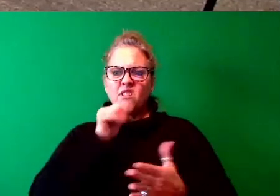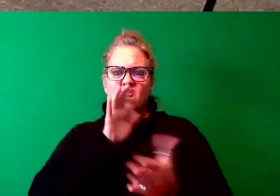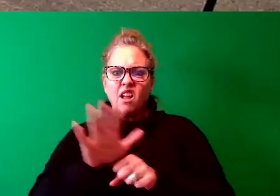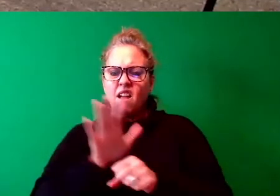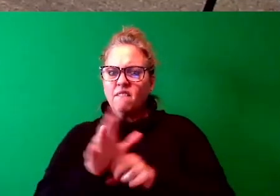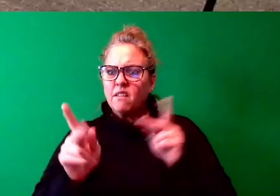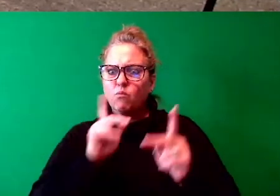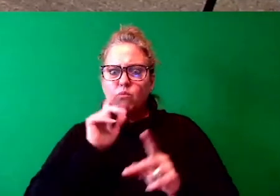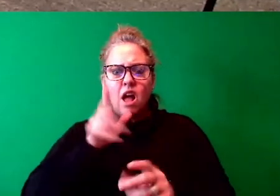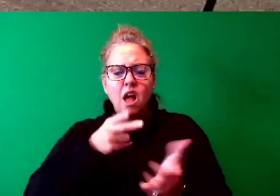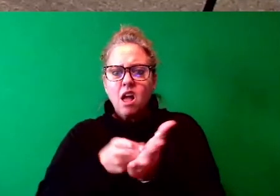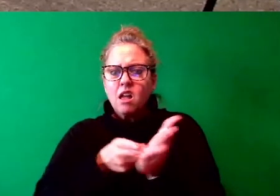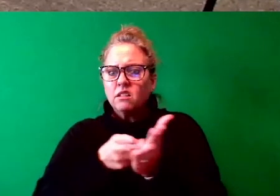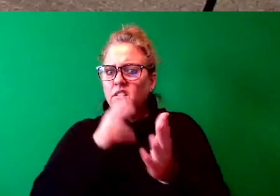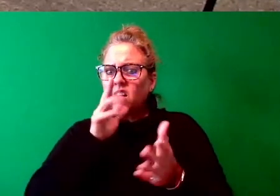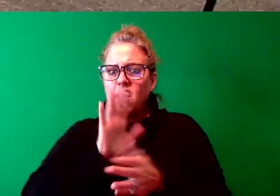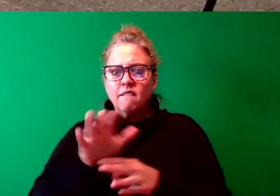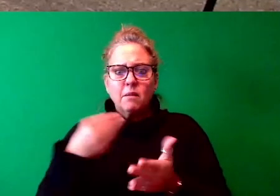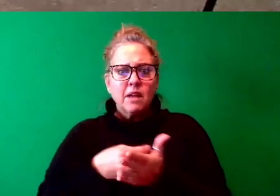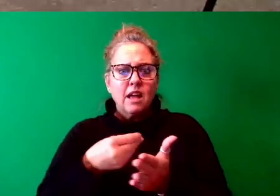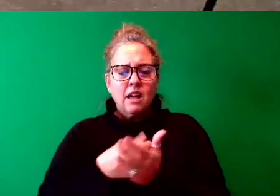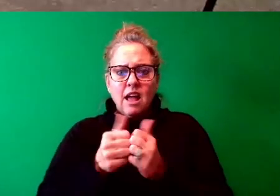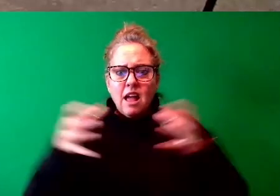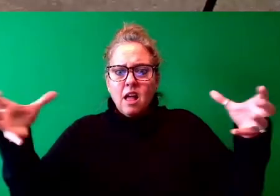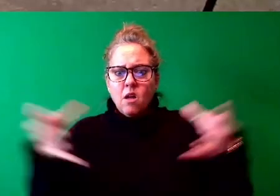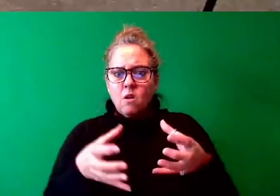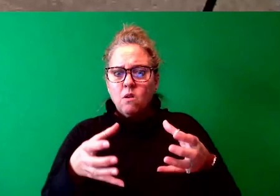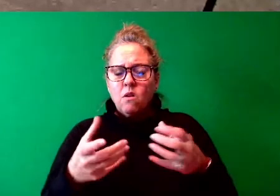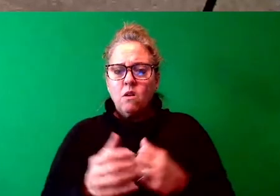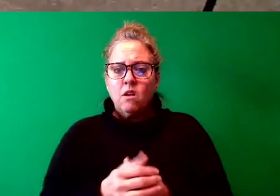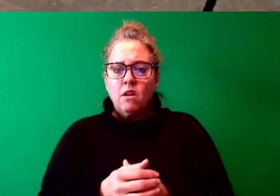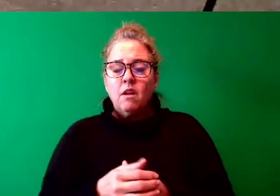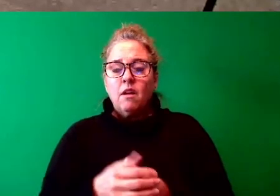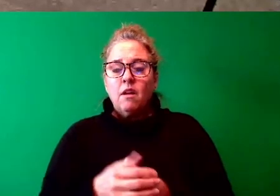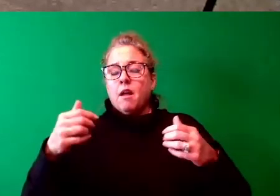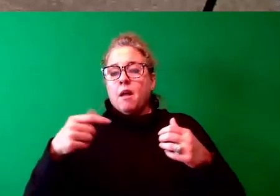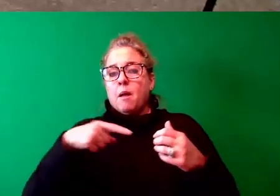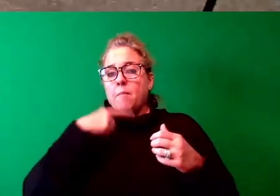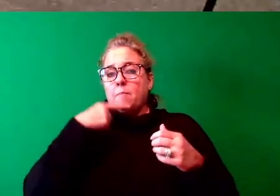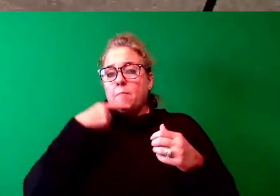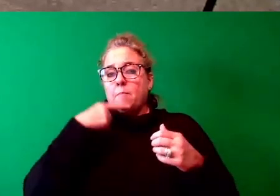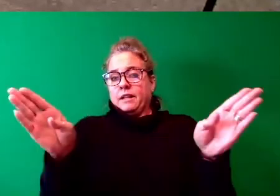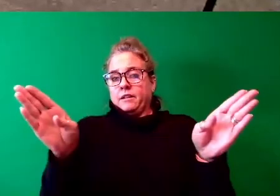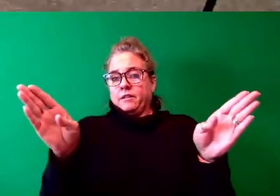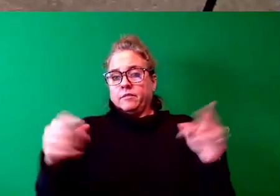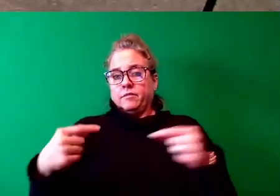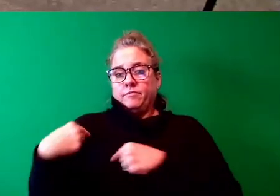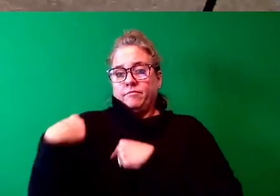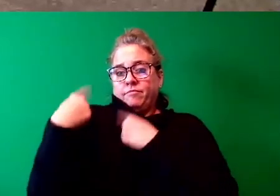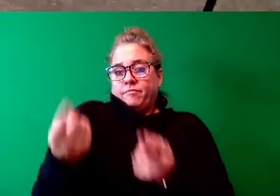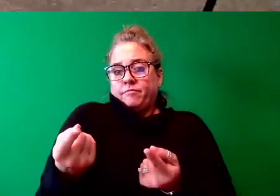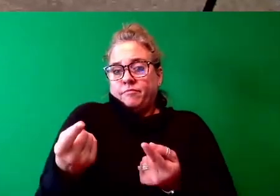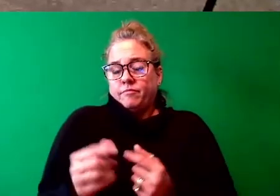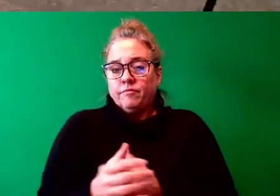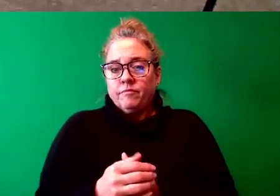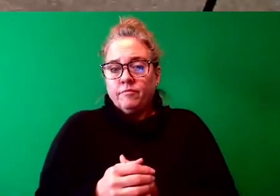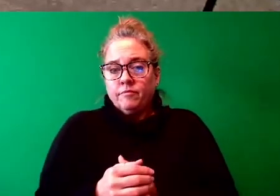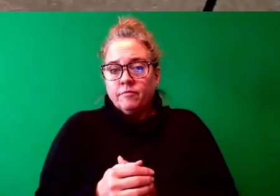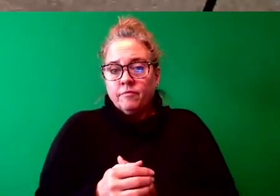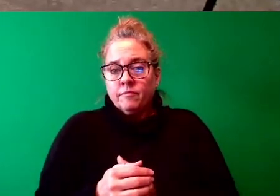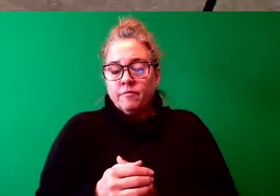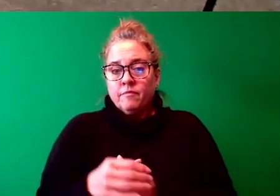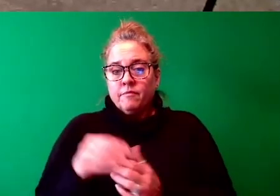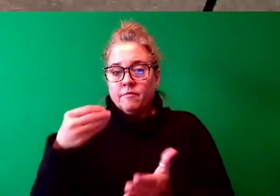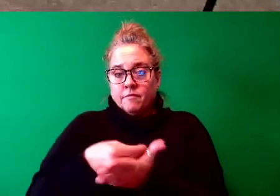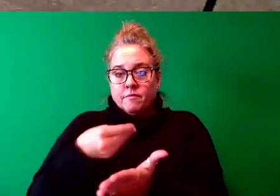on public health transformation, and we have been successful, and you'll see this in your packet, to get a little bit over $1 million for